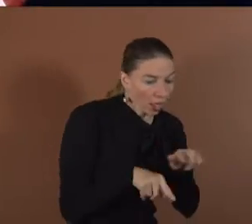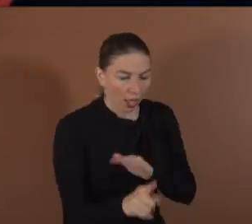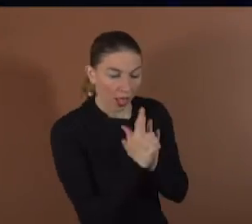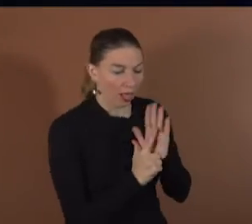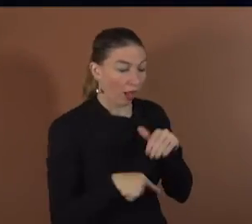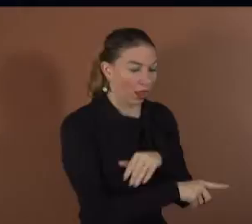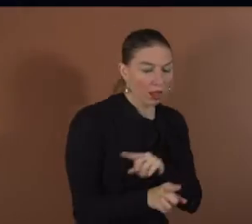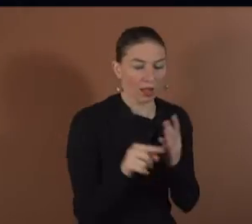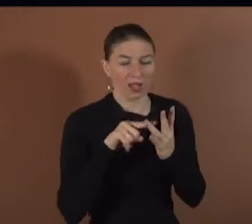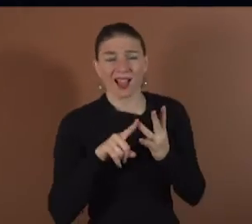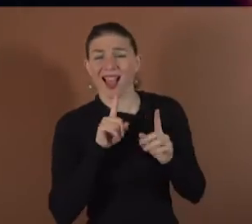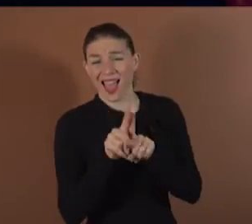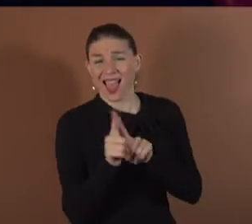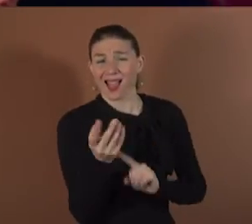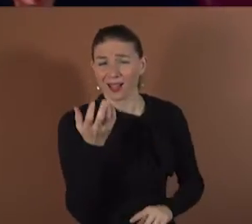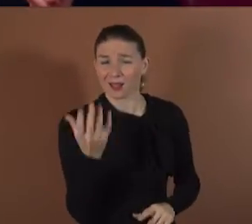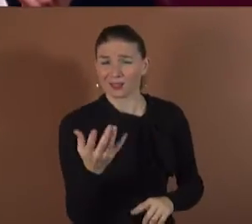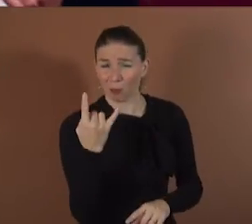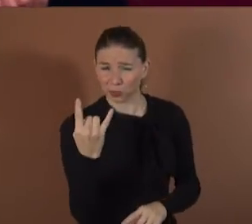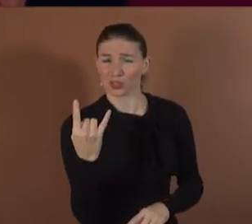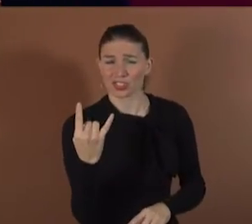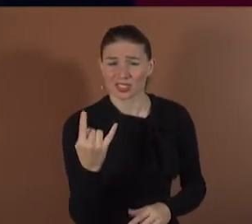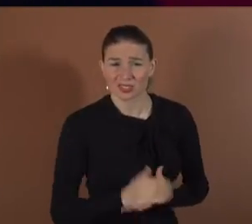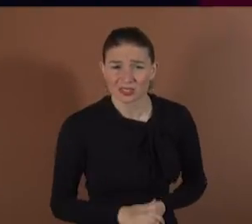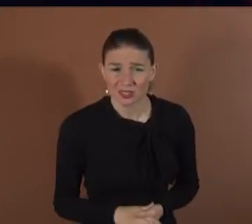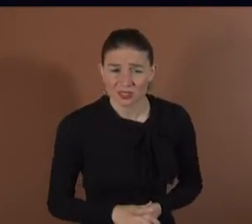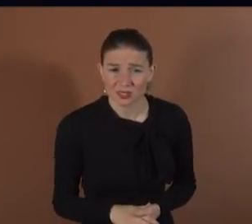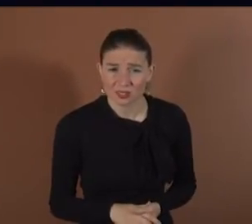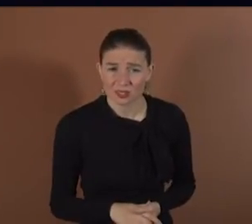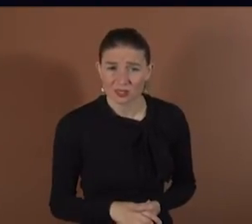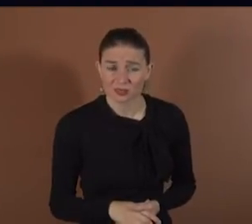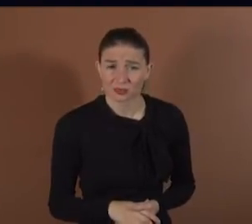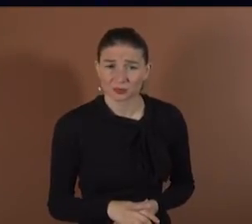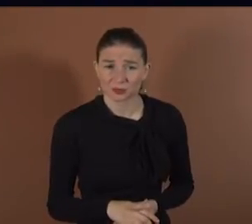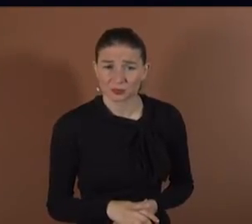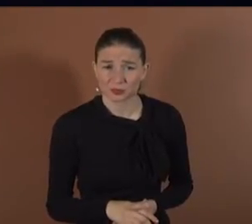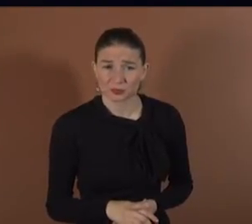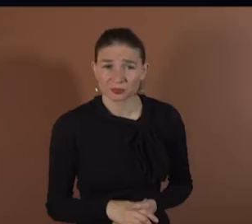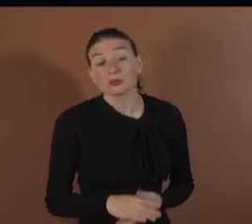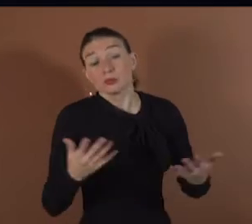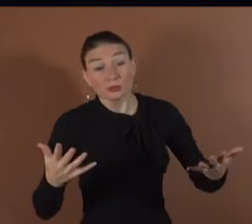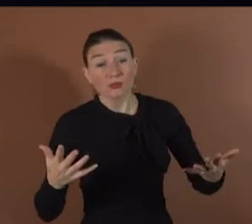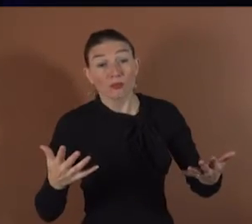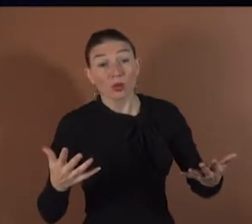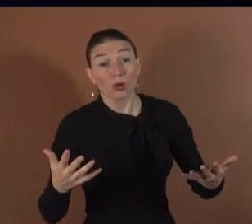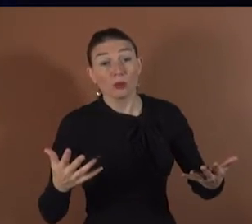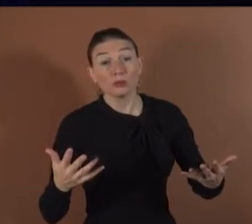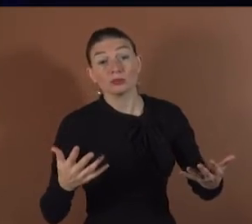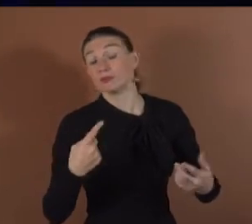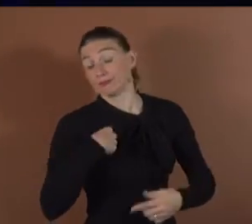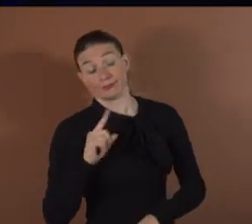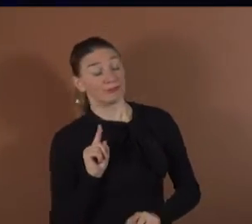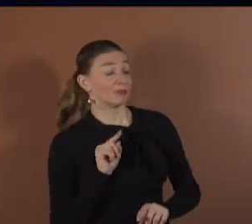actually don't deny that we have to act on climate change now. But you can sit in a meeting with them, you